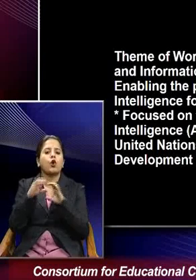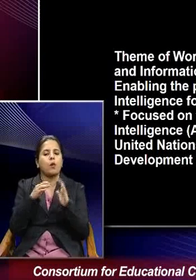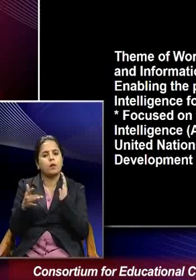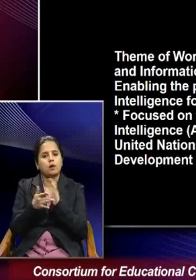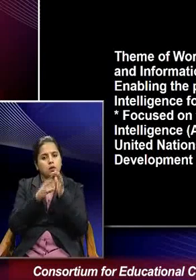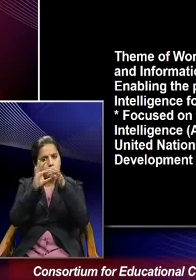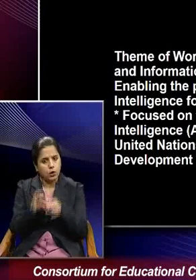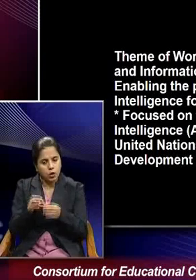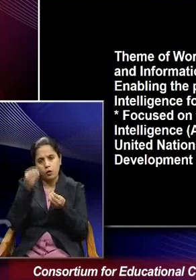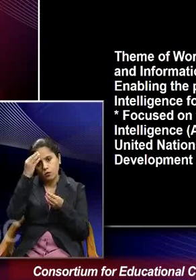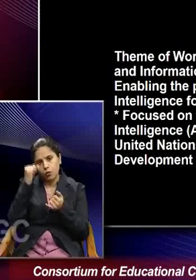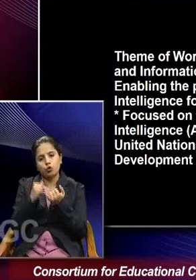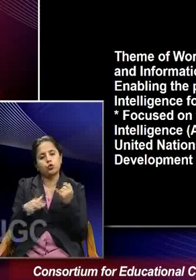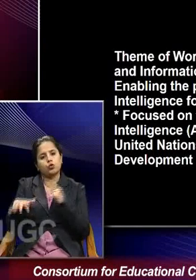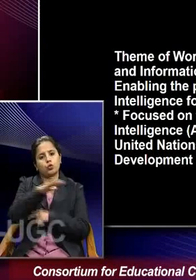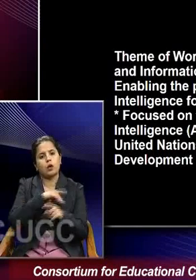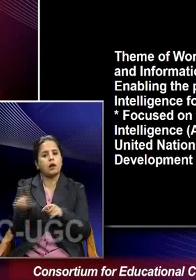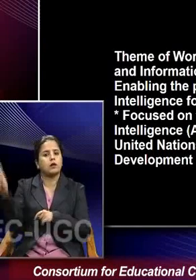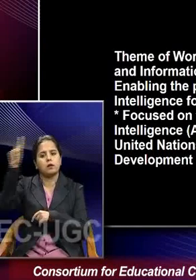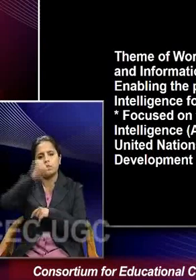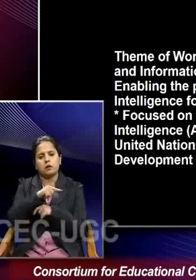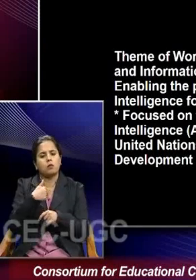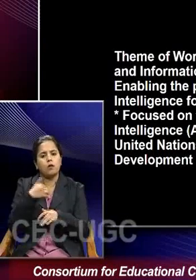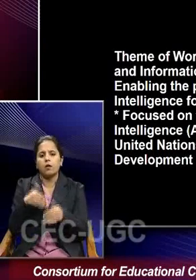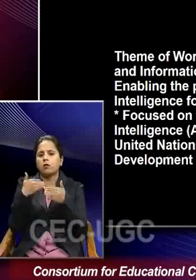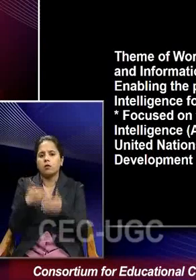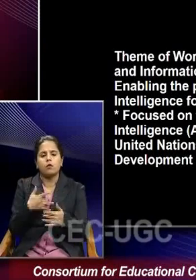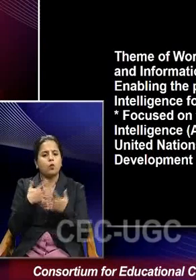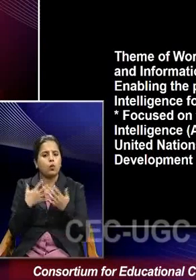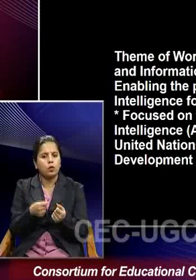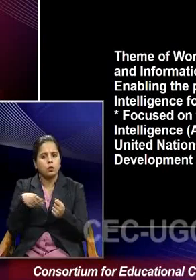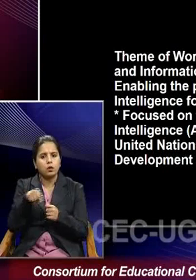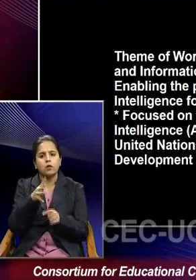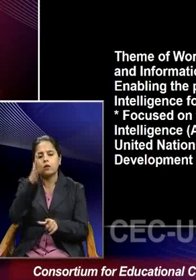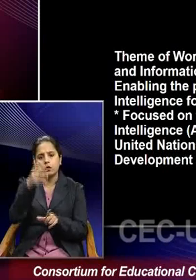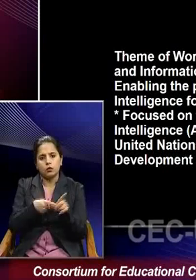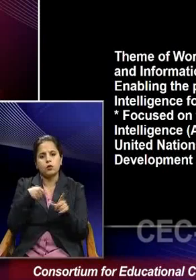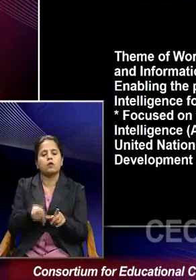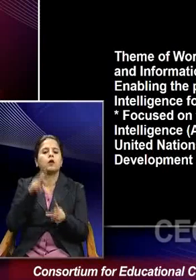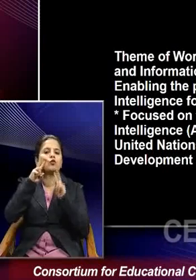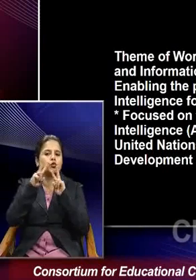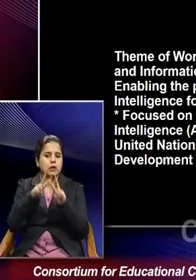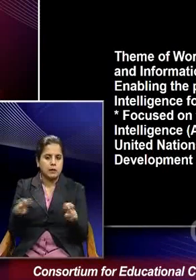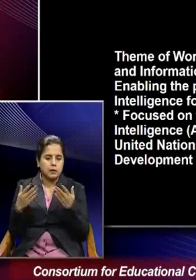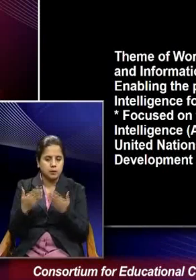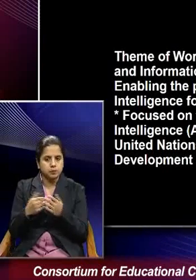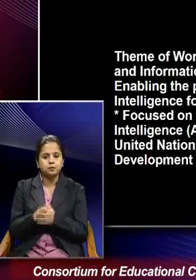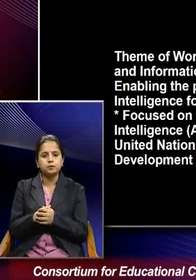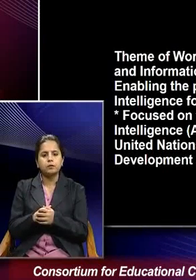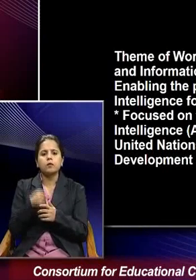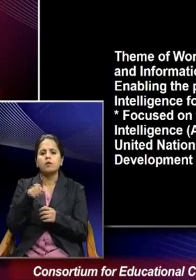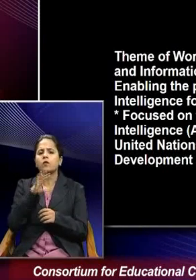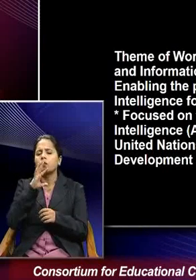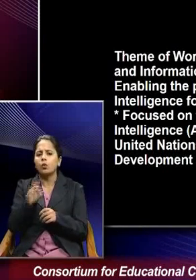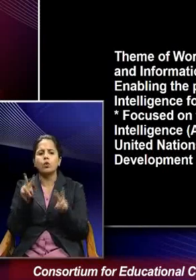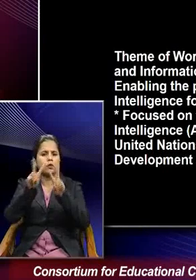Information Society Day, and we have delimited it in the form of 5 years research. The theme of